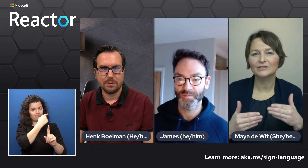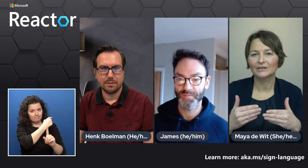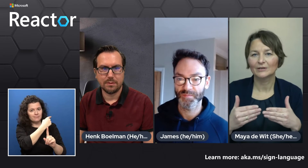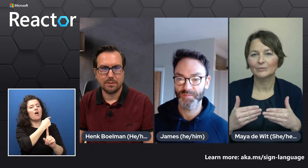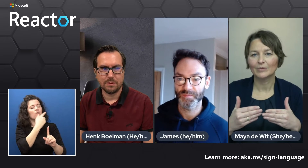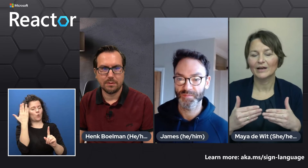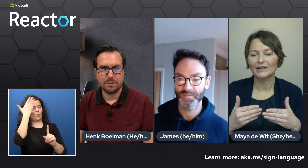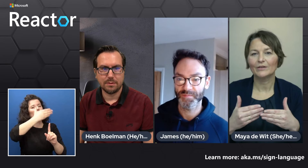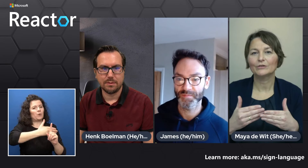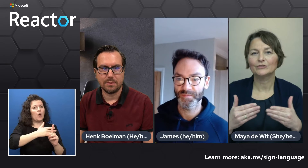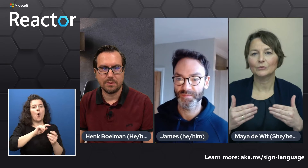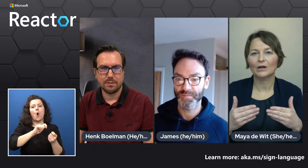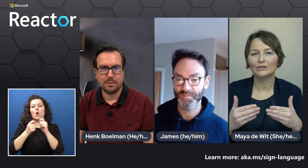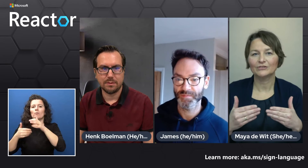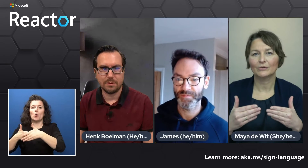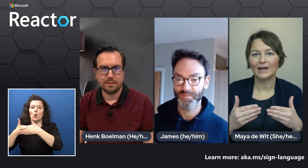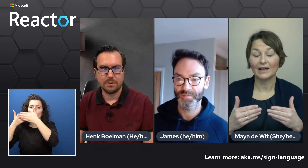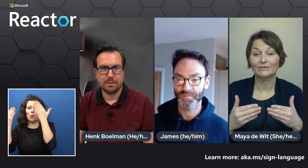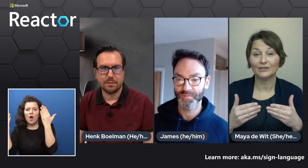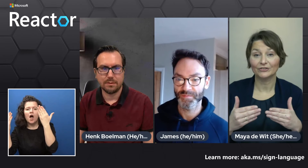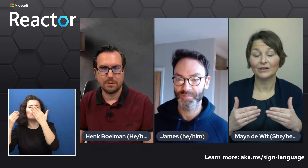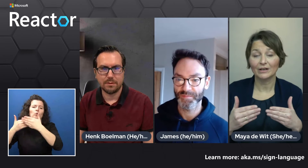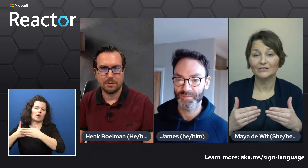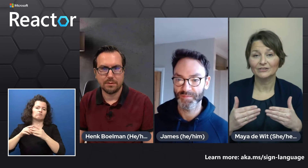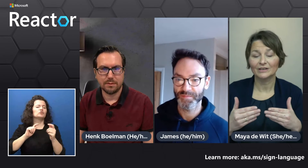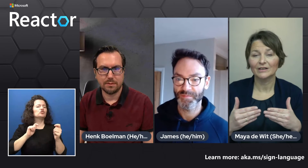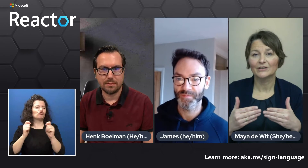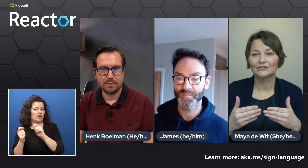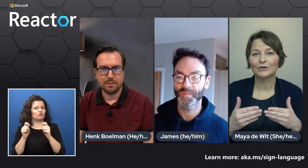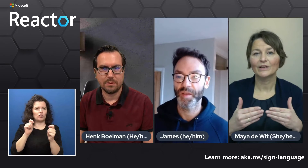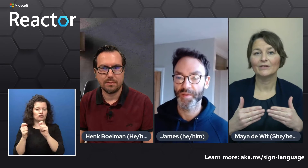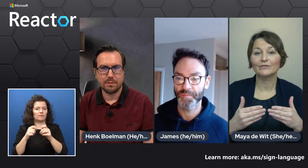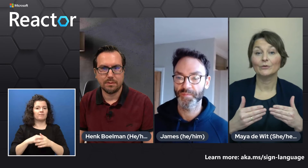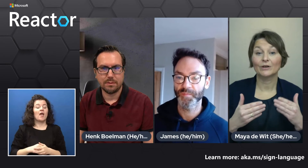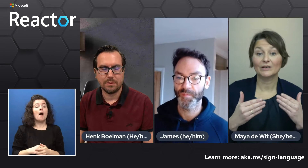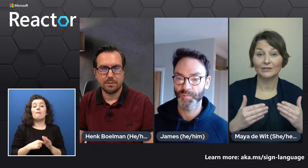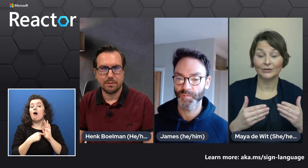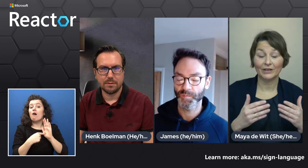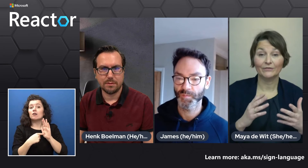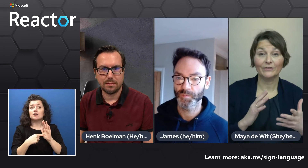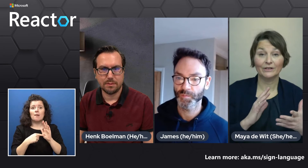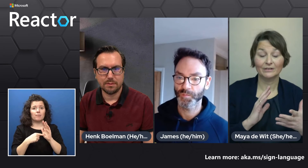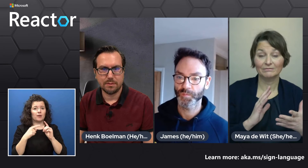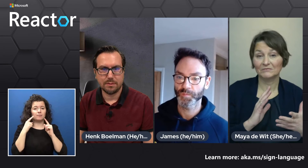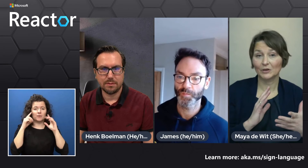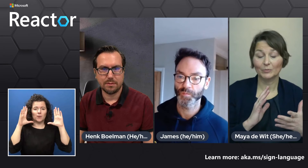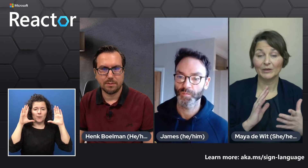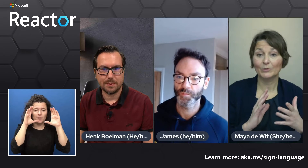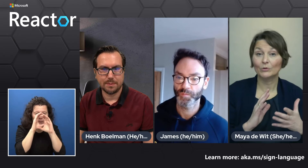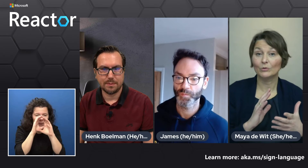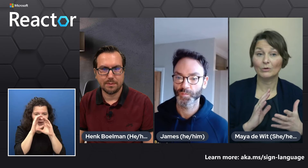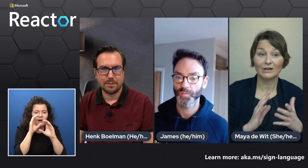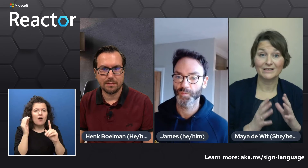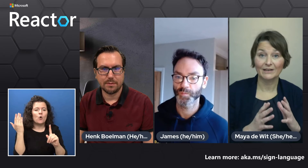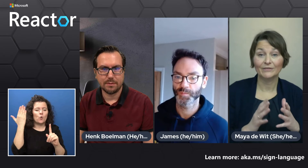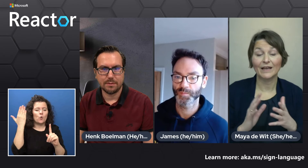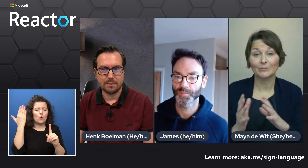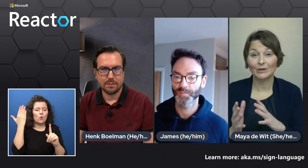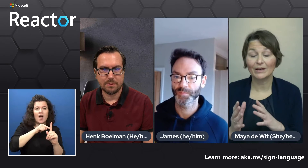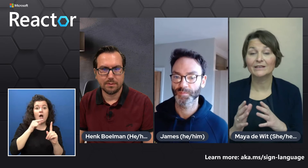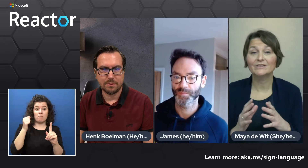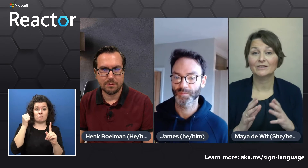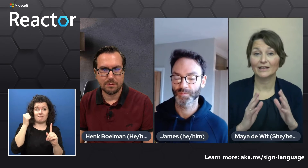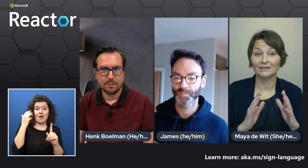preferred by those who also have vision loss. So if they're people who are deaf